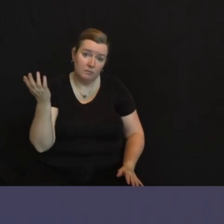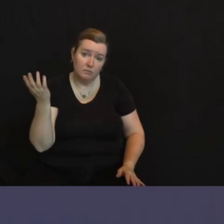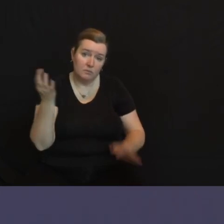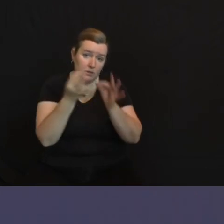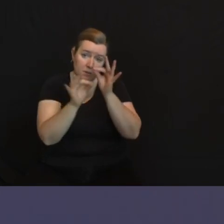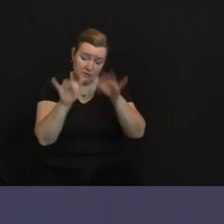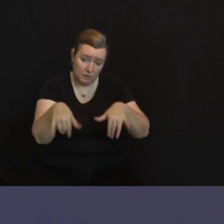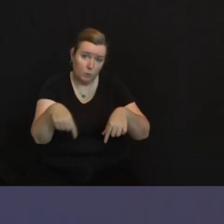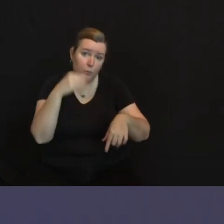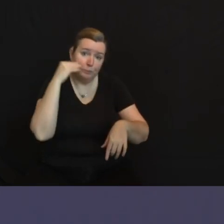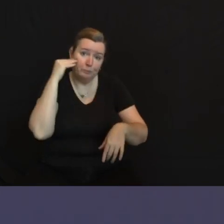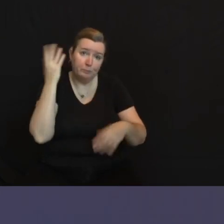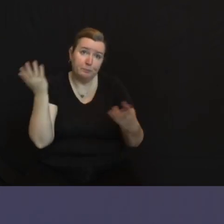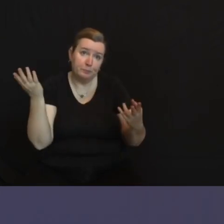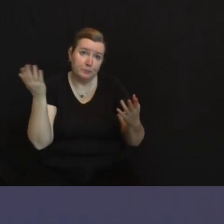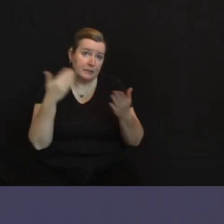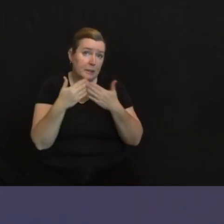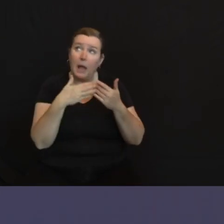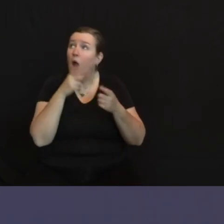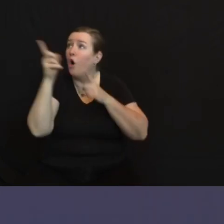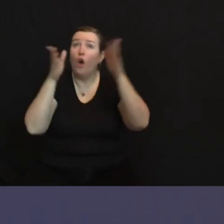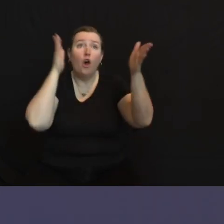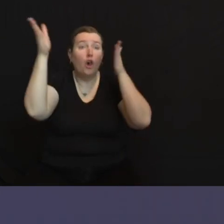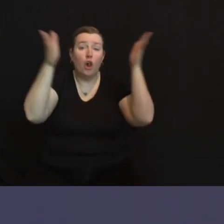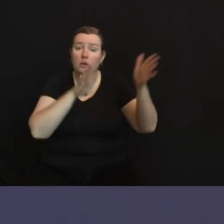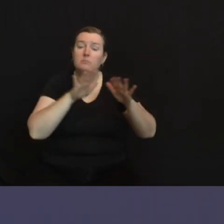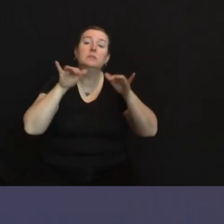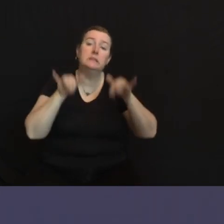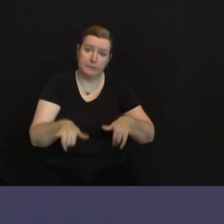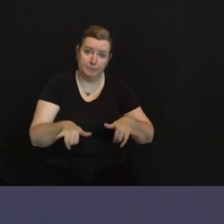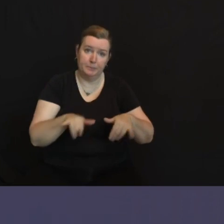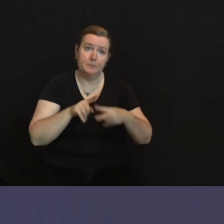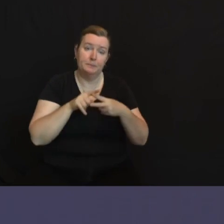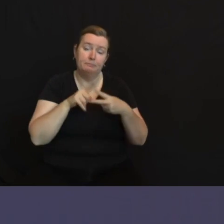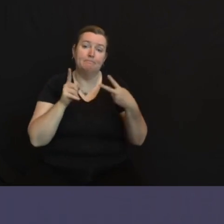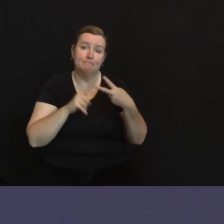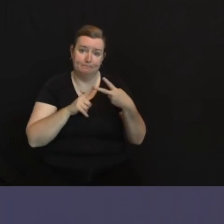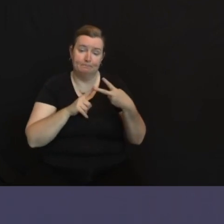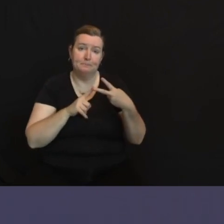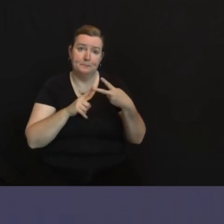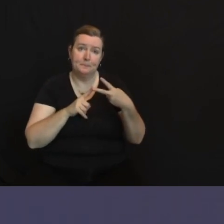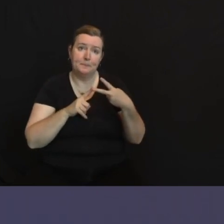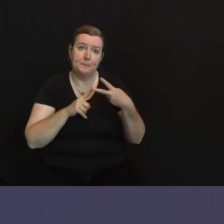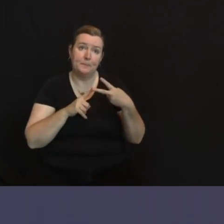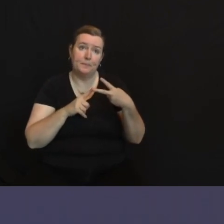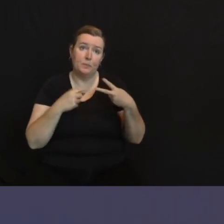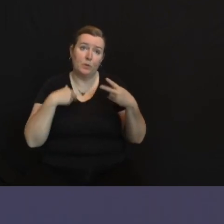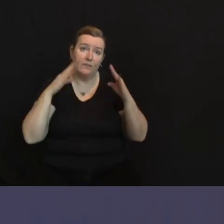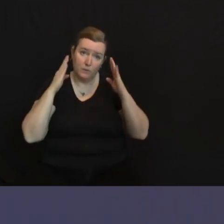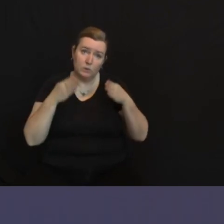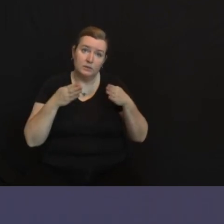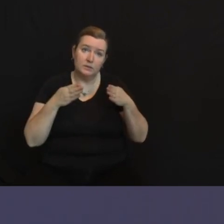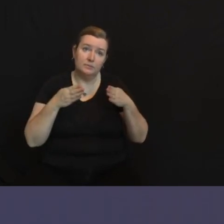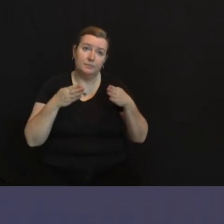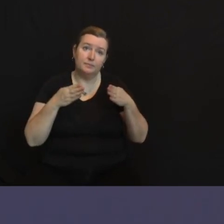and regardless of where you're going. And number two, we're going to focus on getting our numbers down.